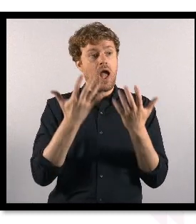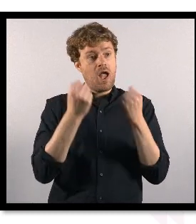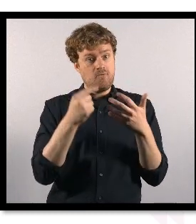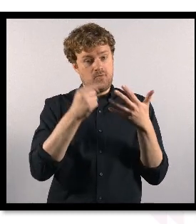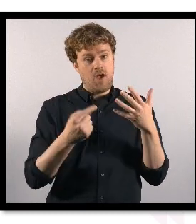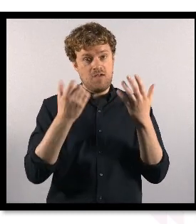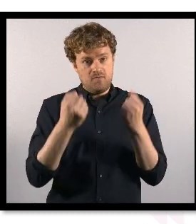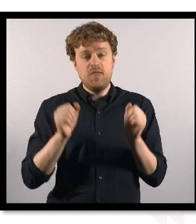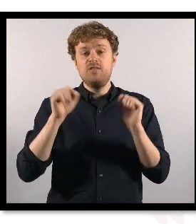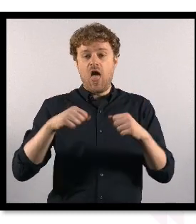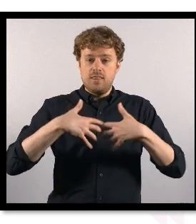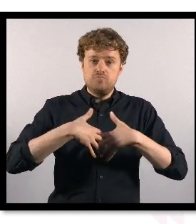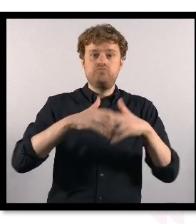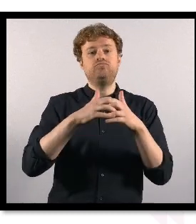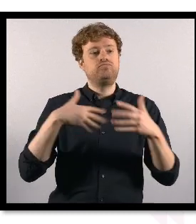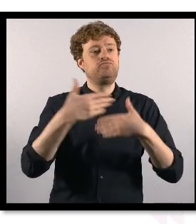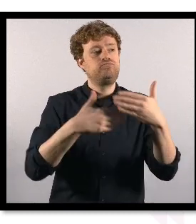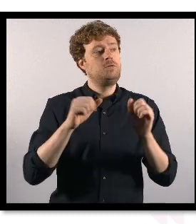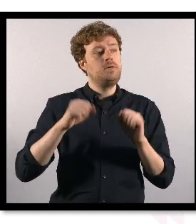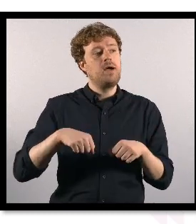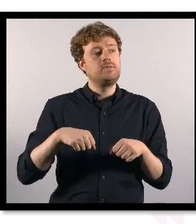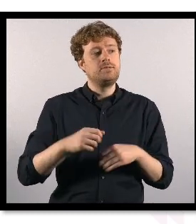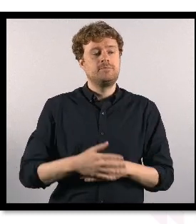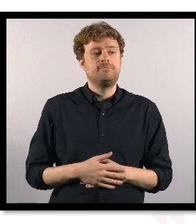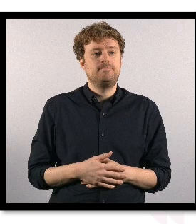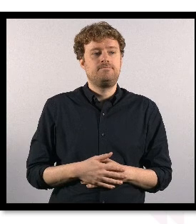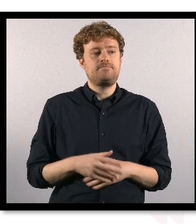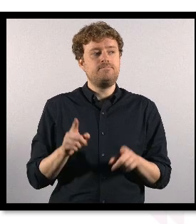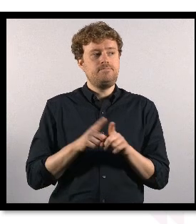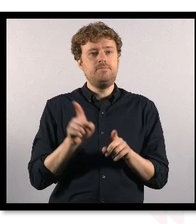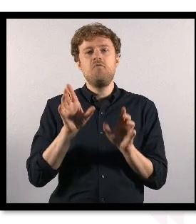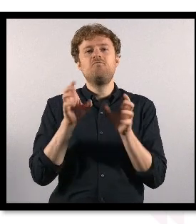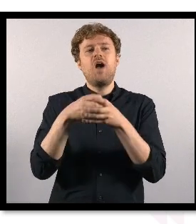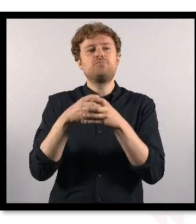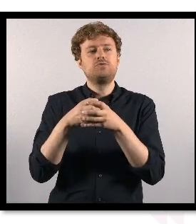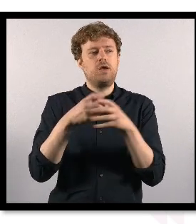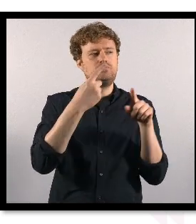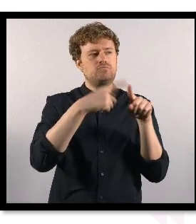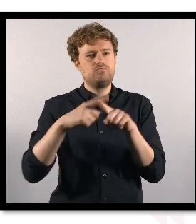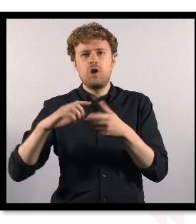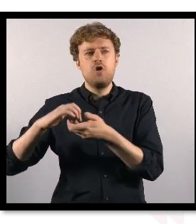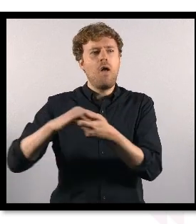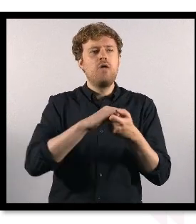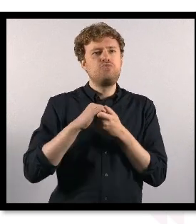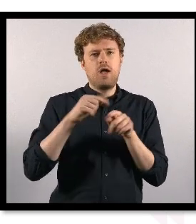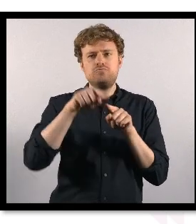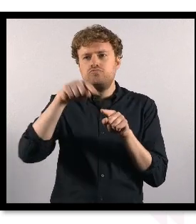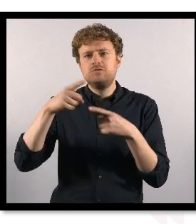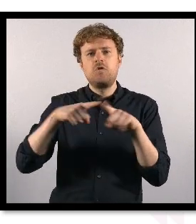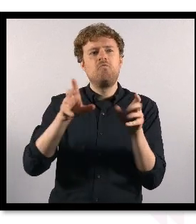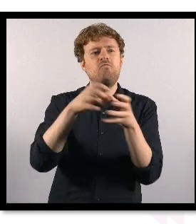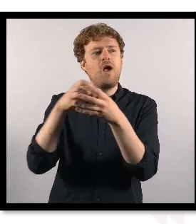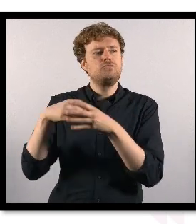mention is that we will open the election for the new tag chairs and leadership after KubeCon. As such, if you identify any of your